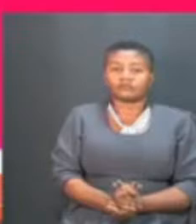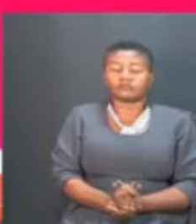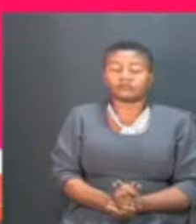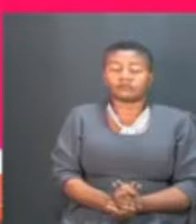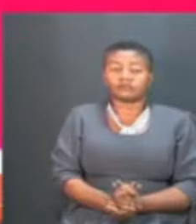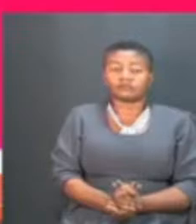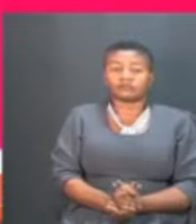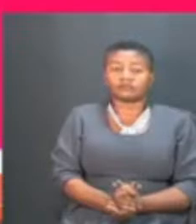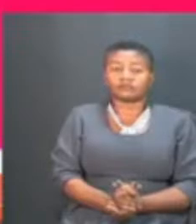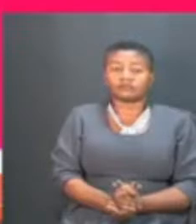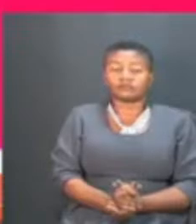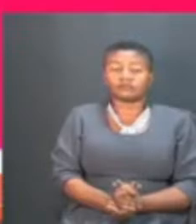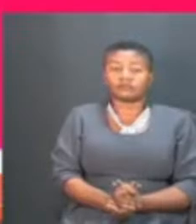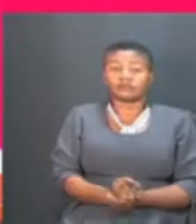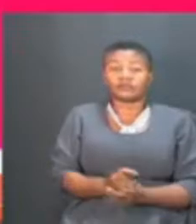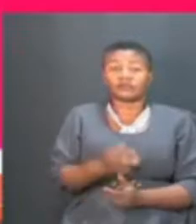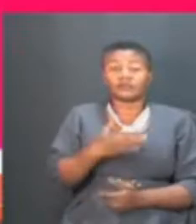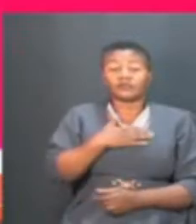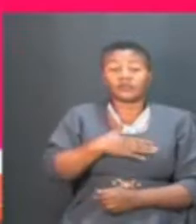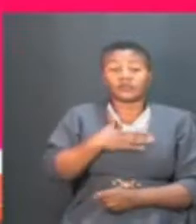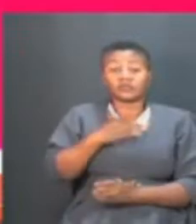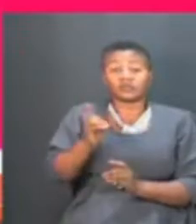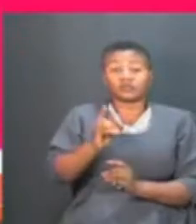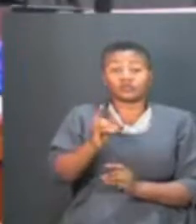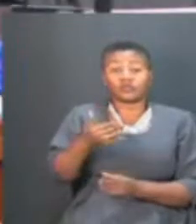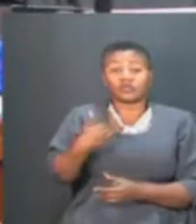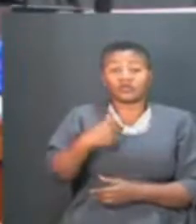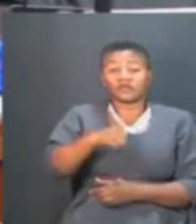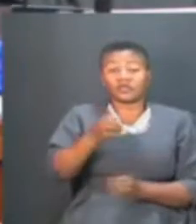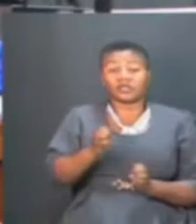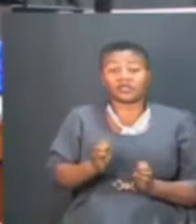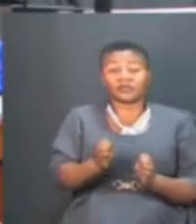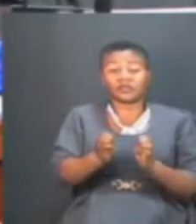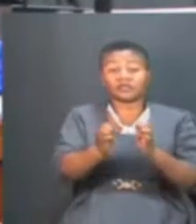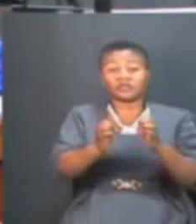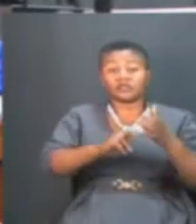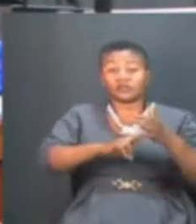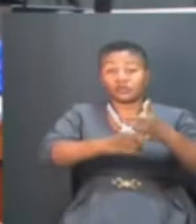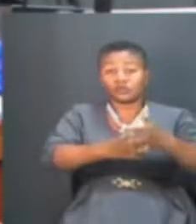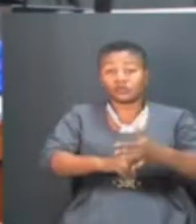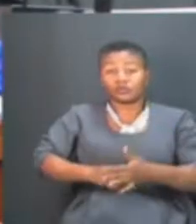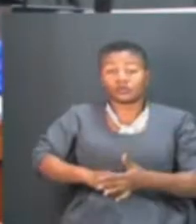Minister, do you have any emergency maintenance